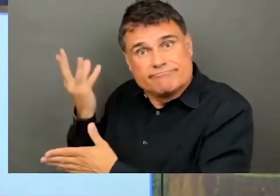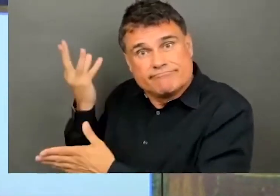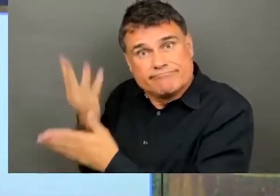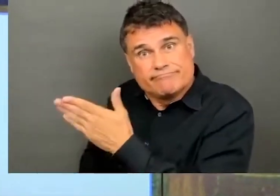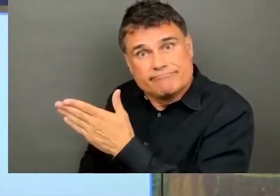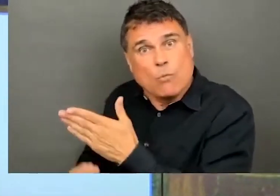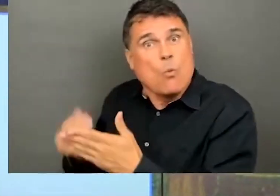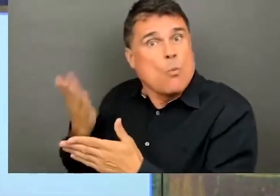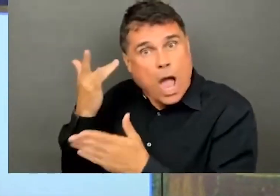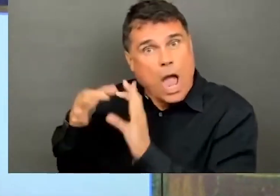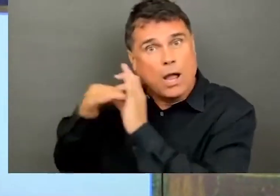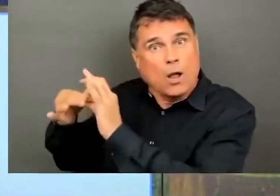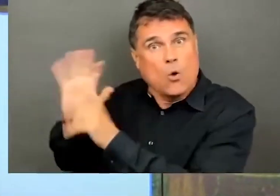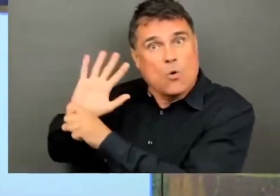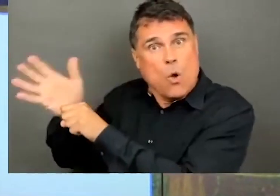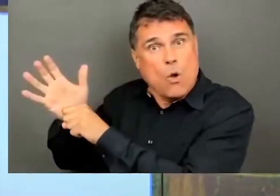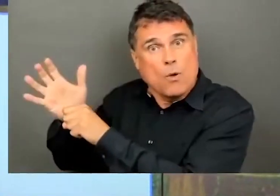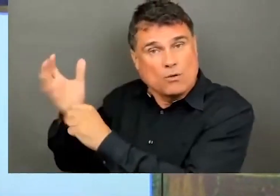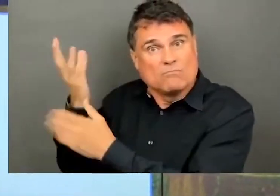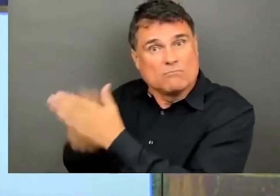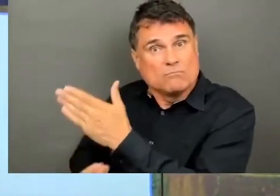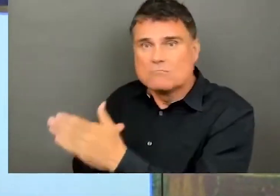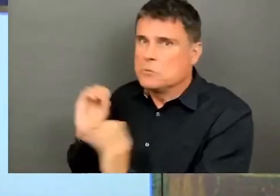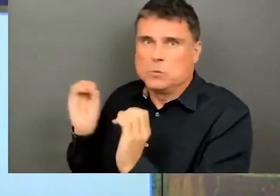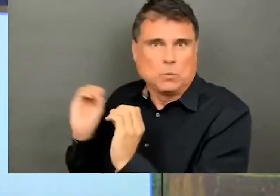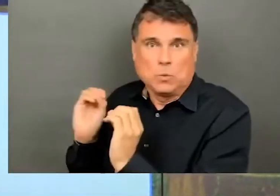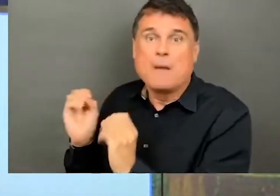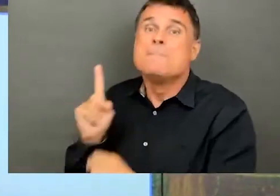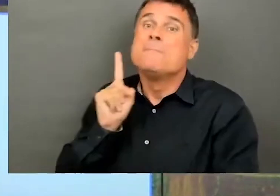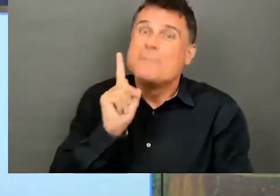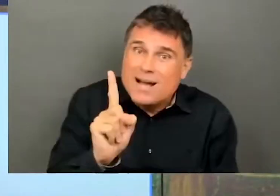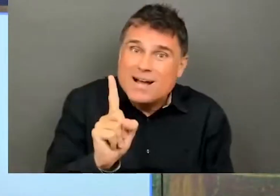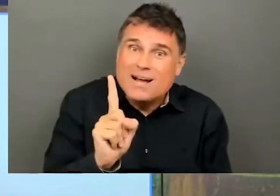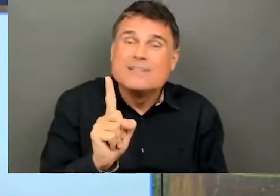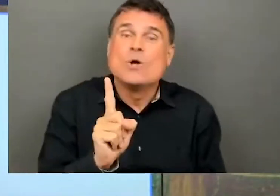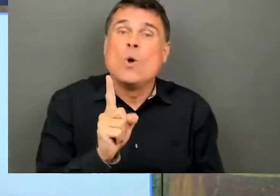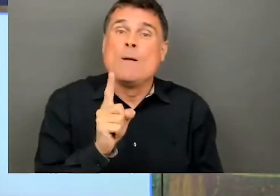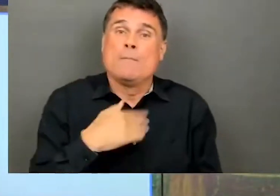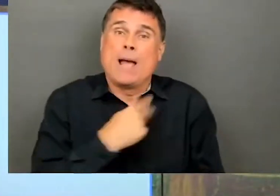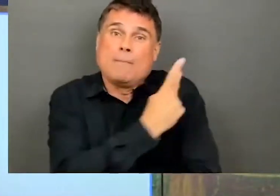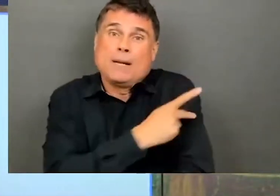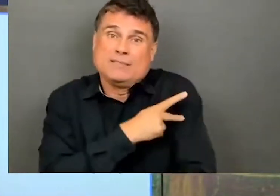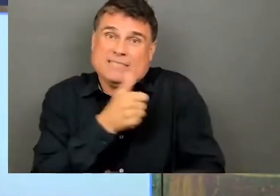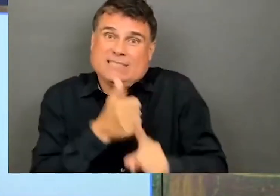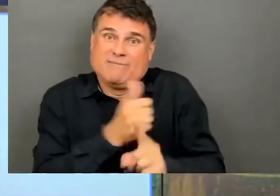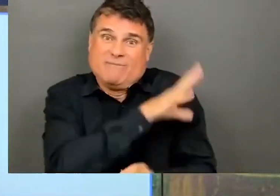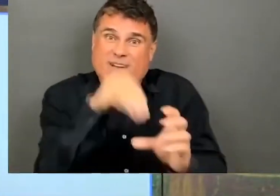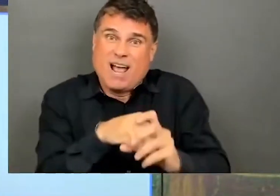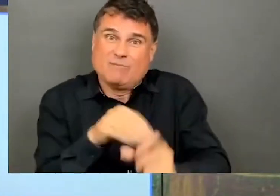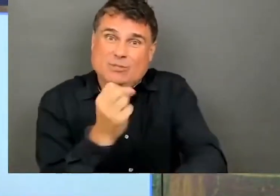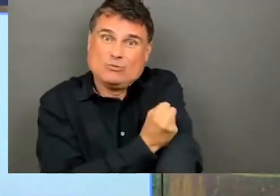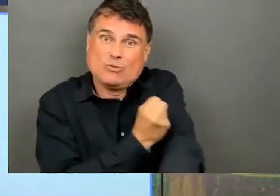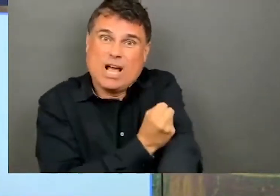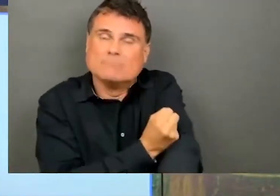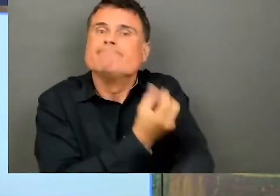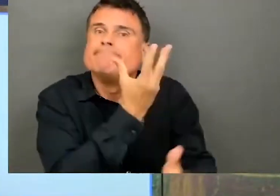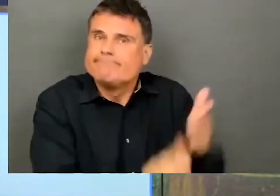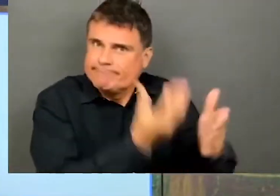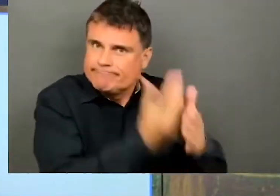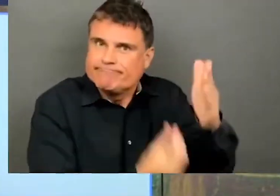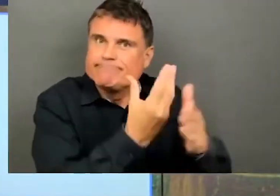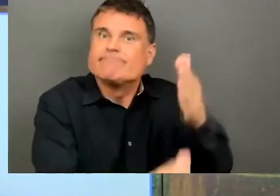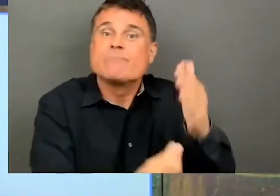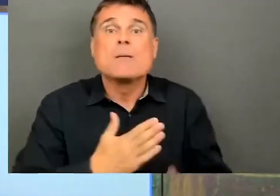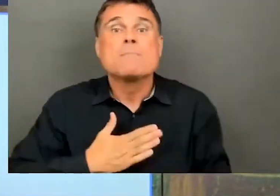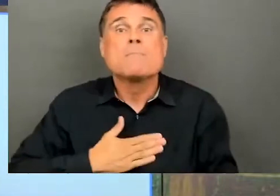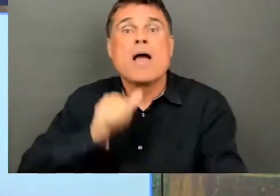the time, personally witnessed a fellow human being overdosing and being resuscitated. This crisis touches and